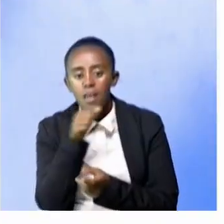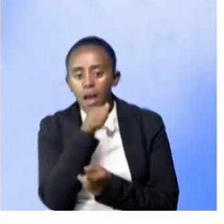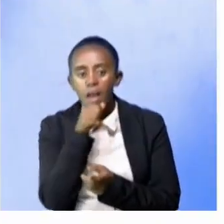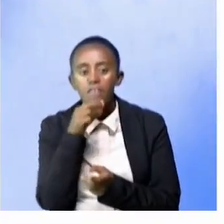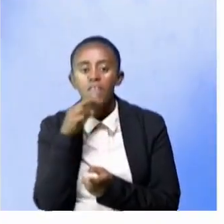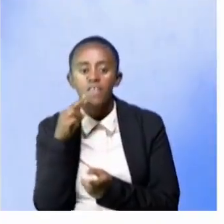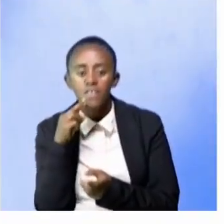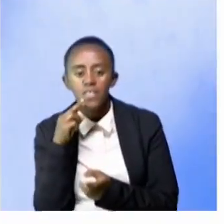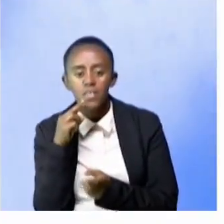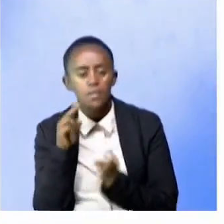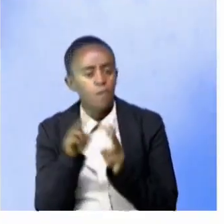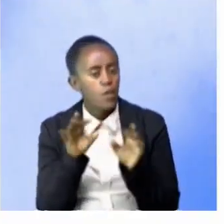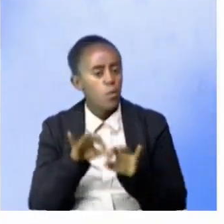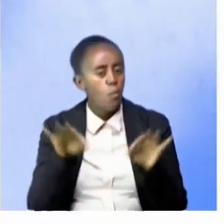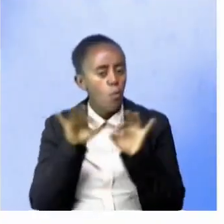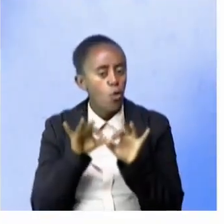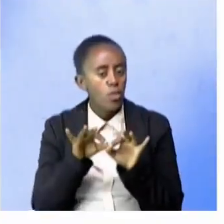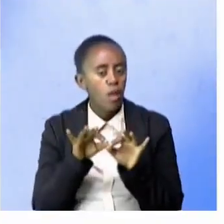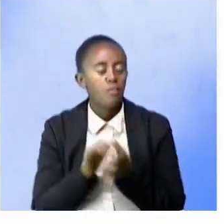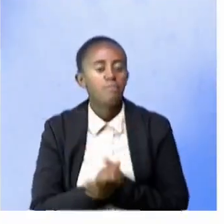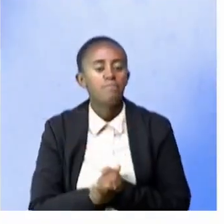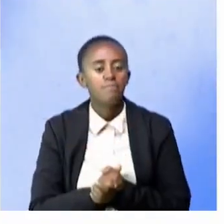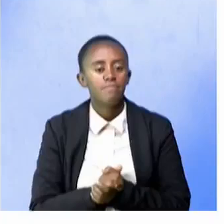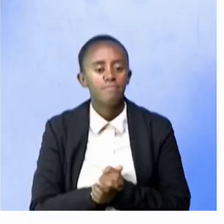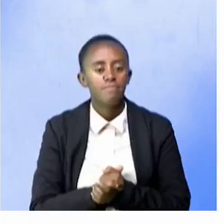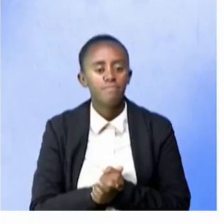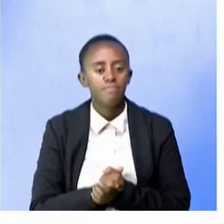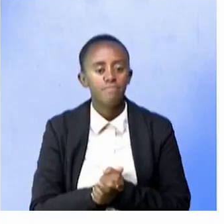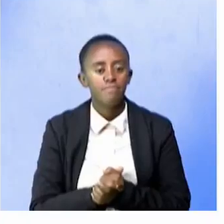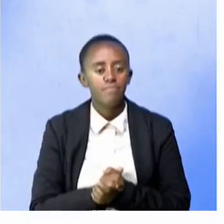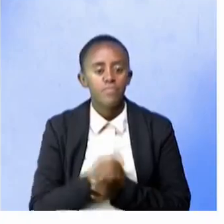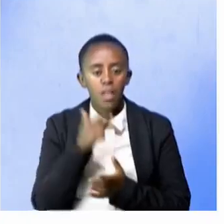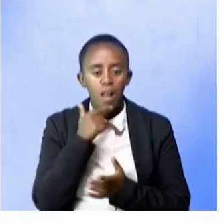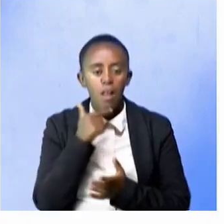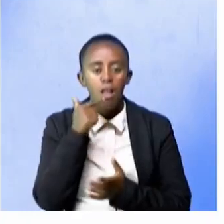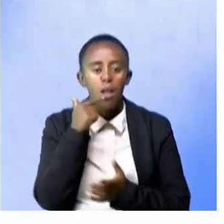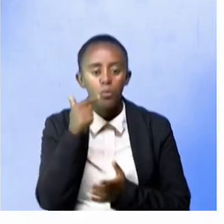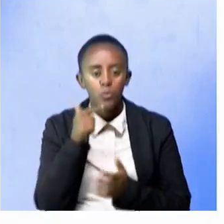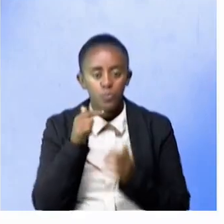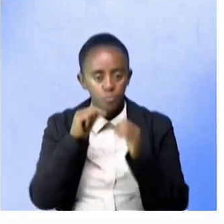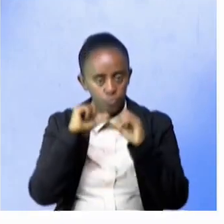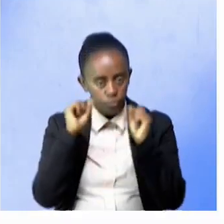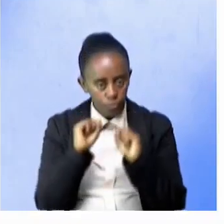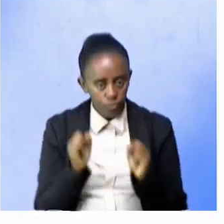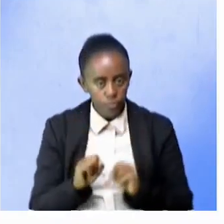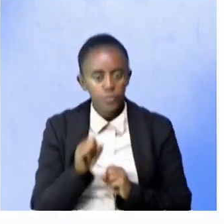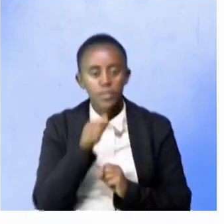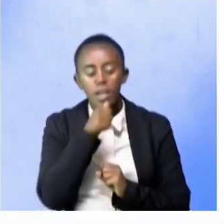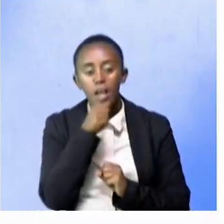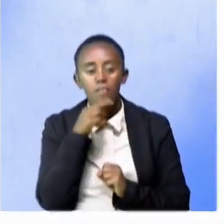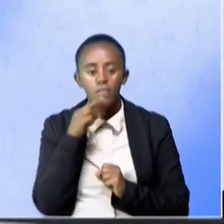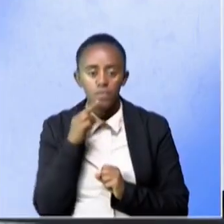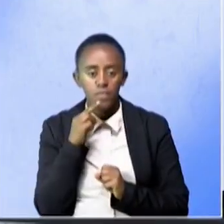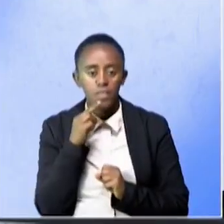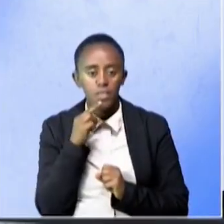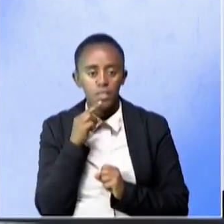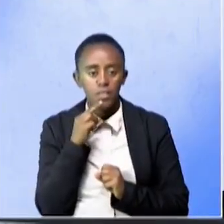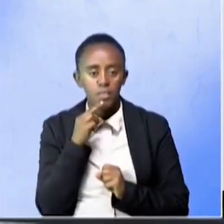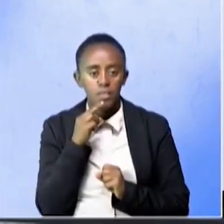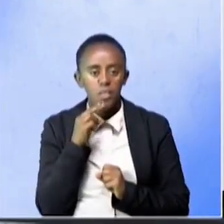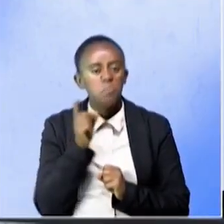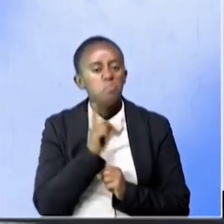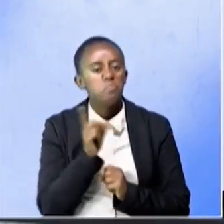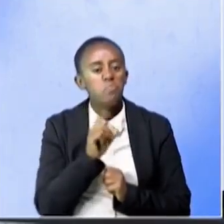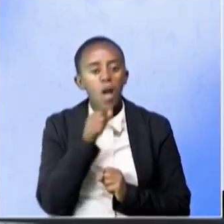interesting. Very important part of the language structure. Adverbs. What are